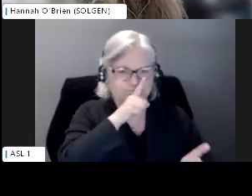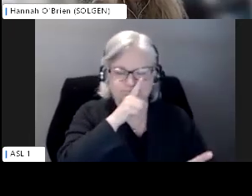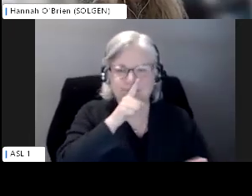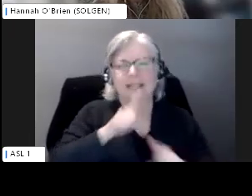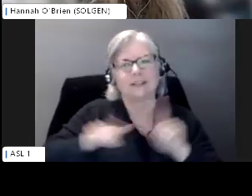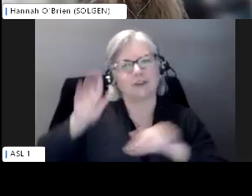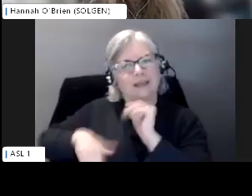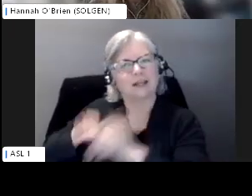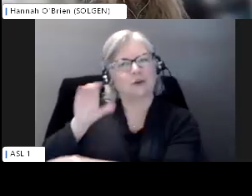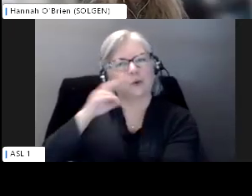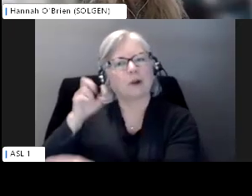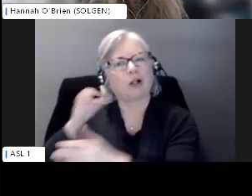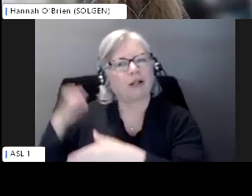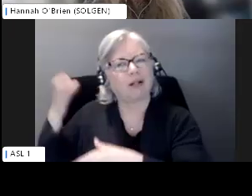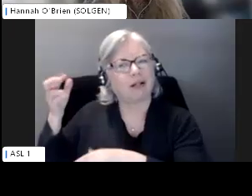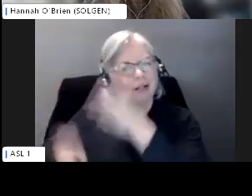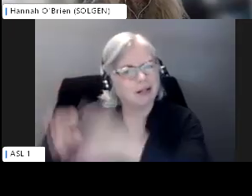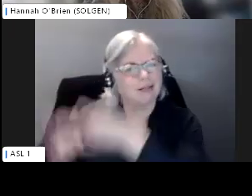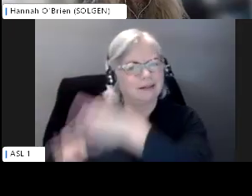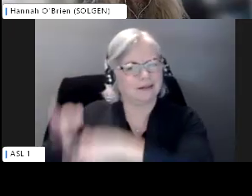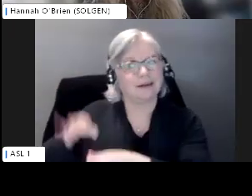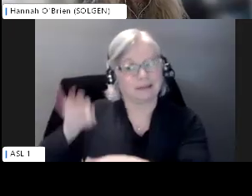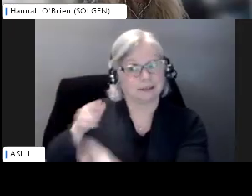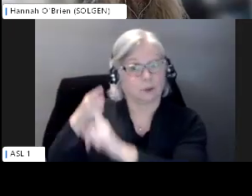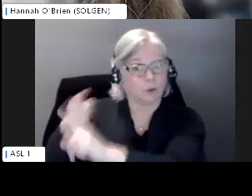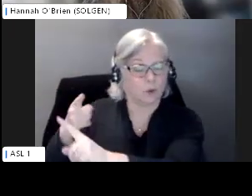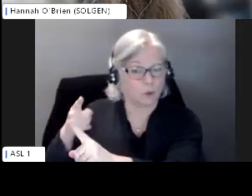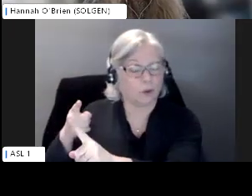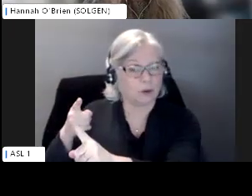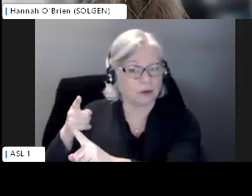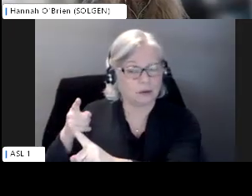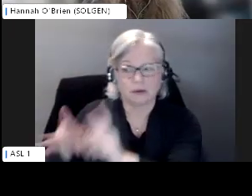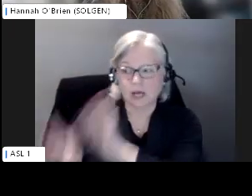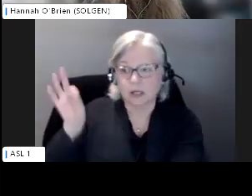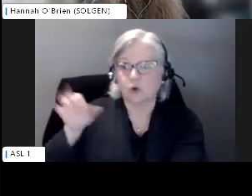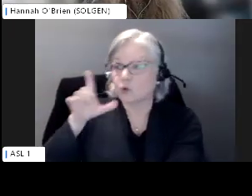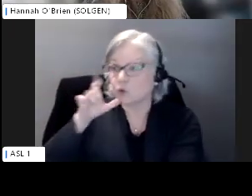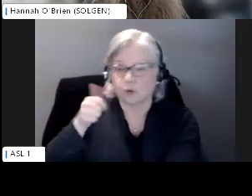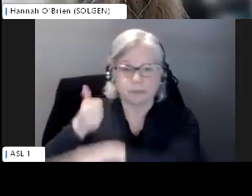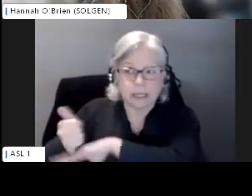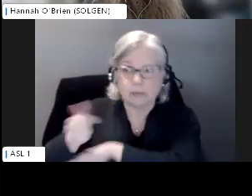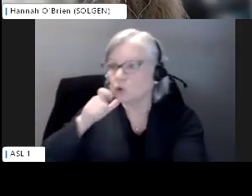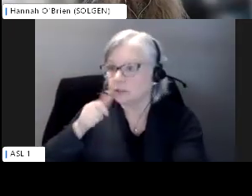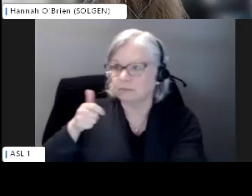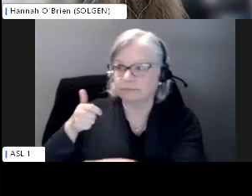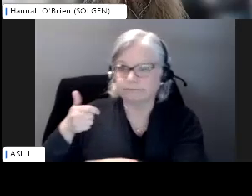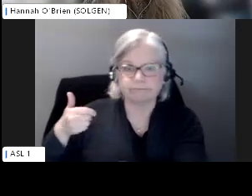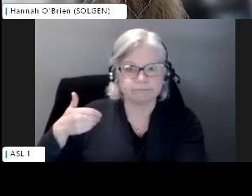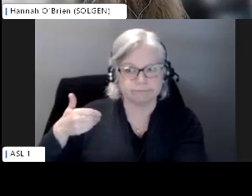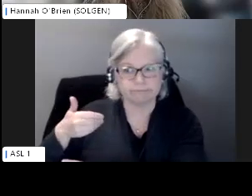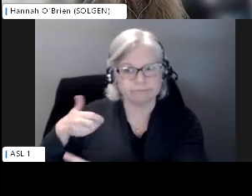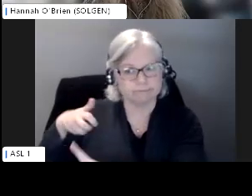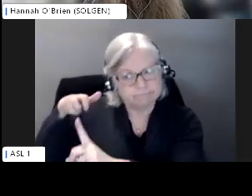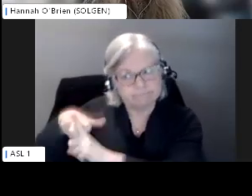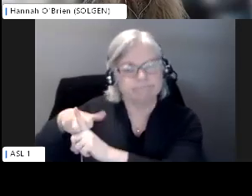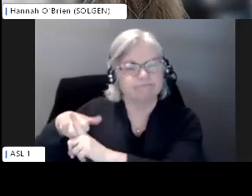criminal or a civil proceeding where that's really the goal is to discover who's at fault. Also,